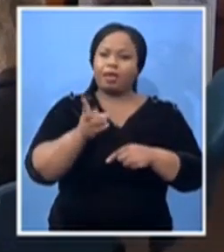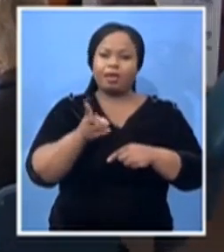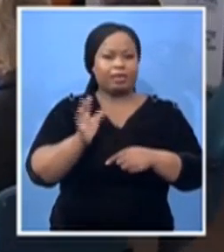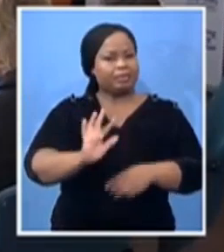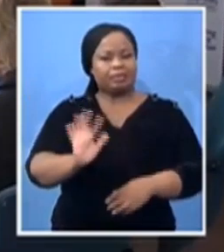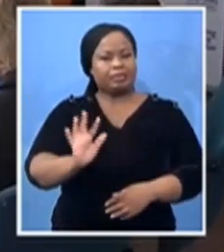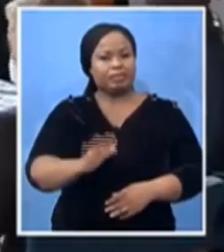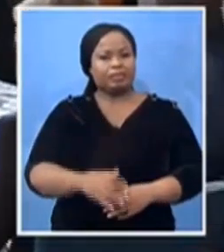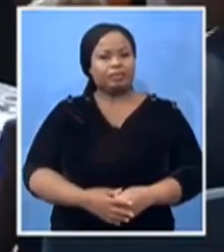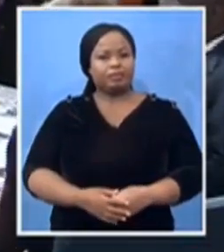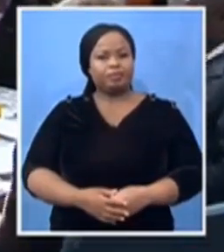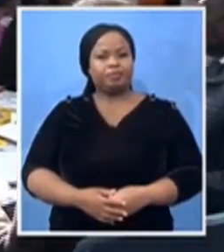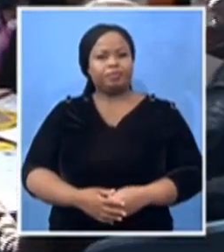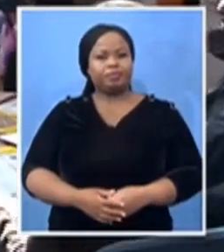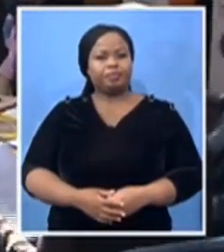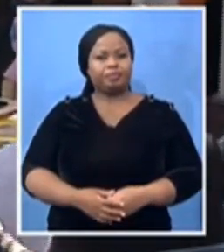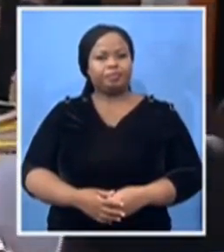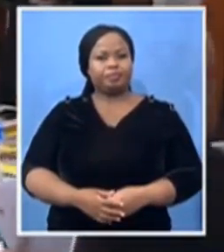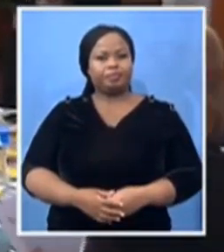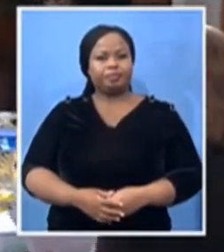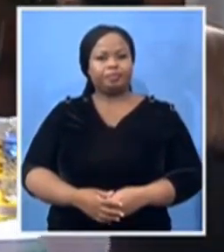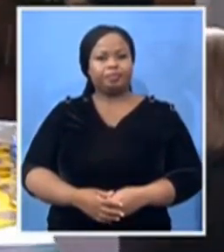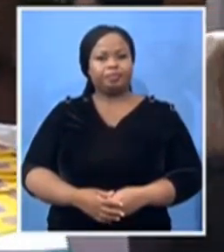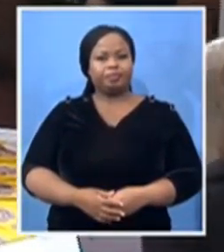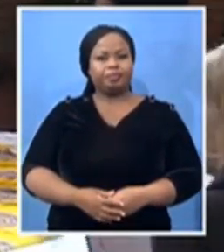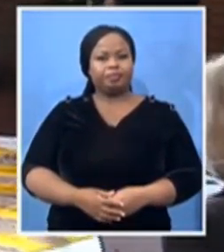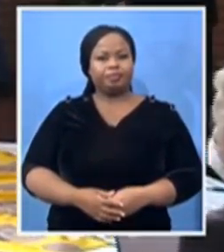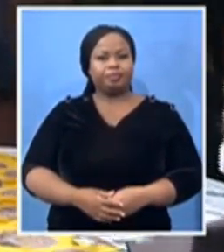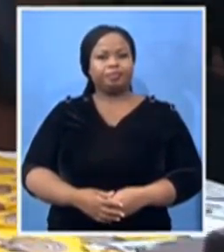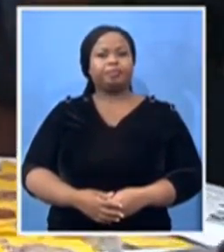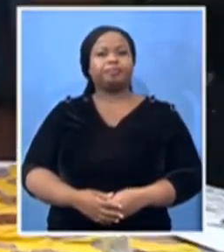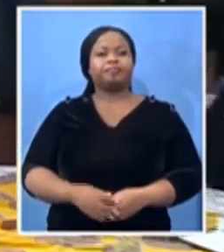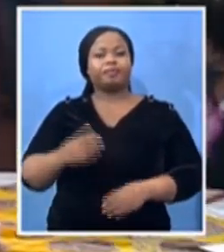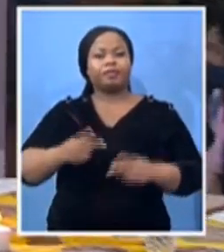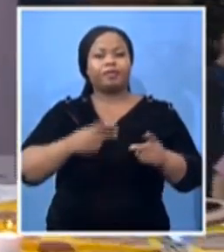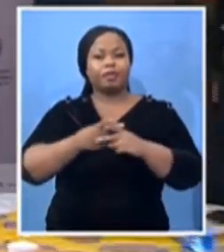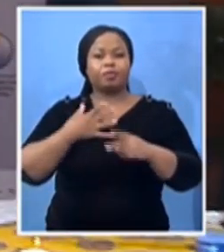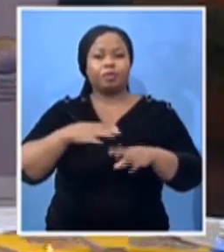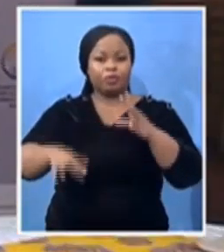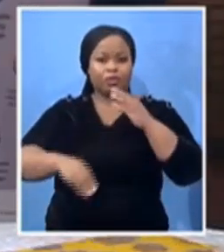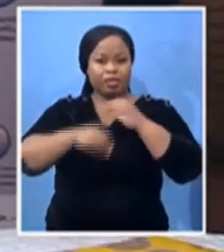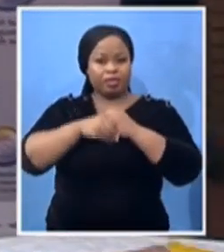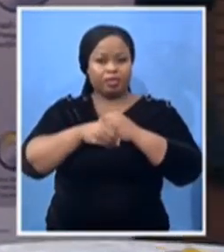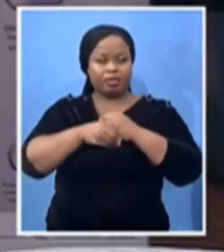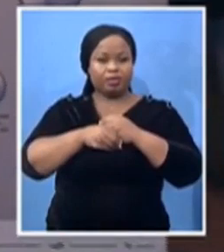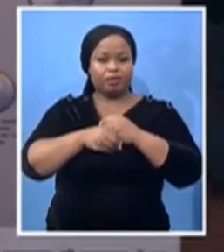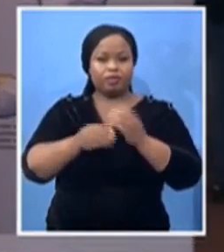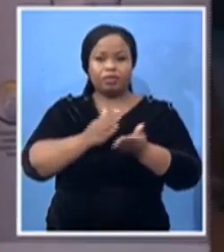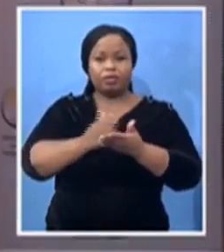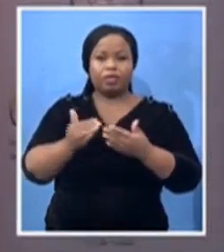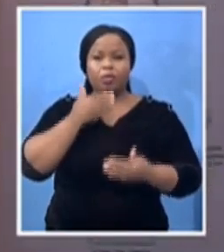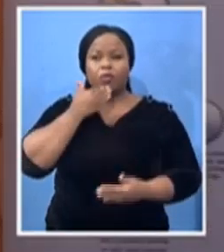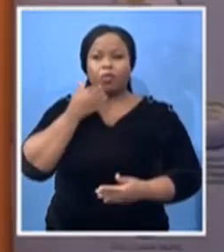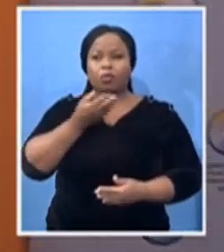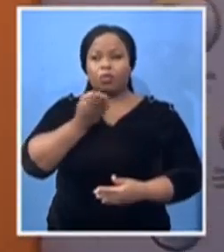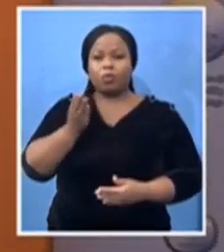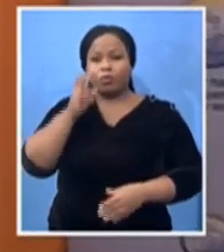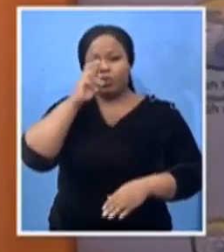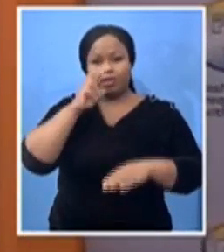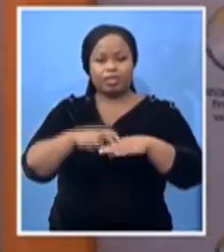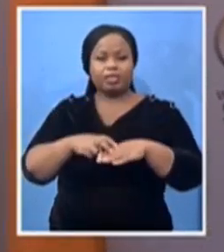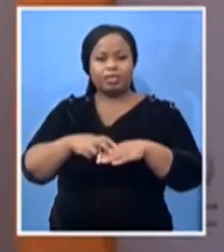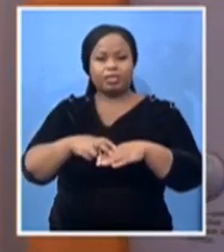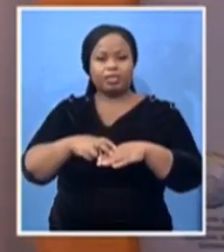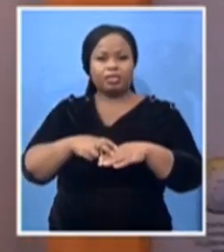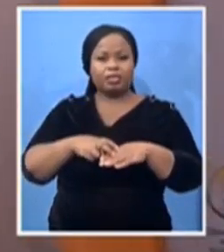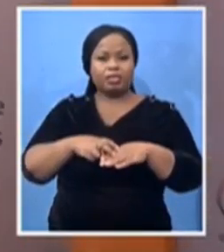I just want to further add that for those who will need the ablution area, we go that side and